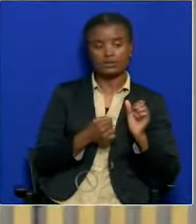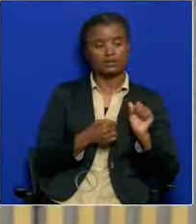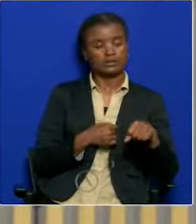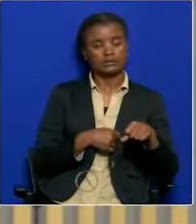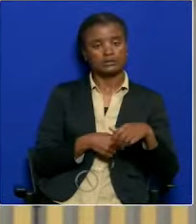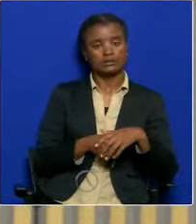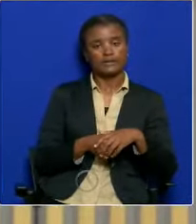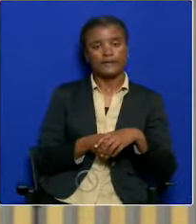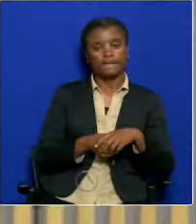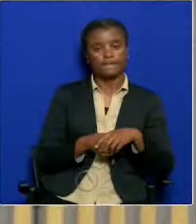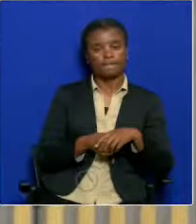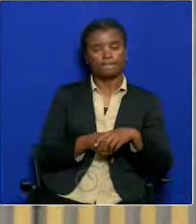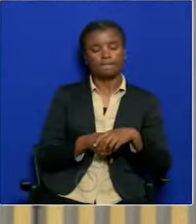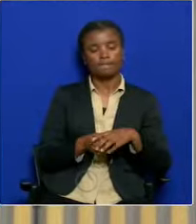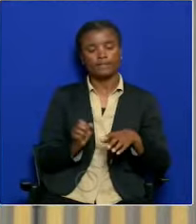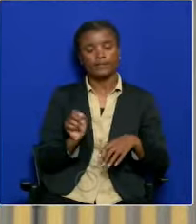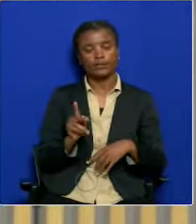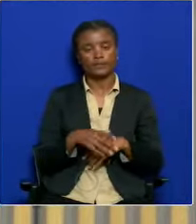Okay.